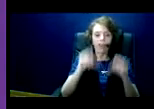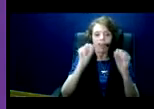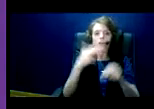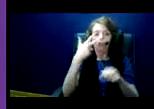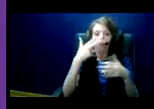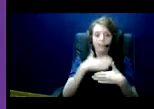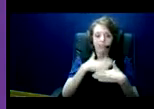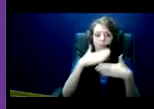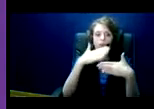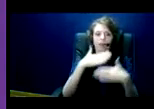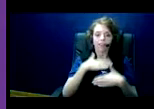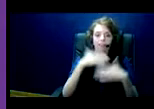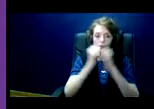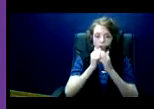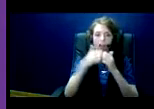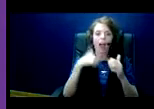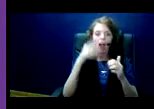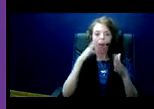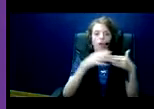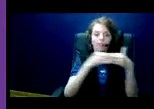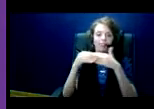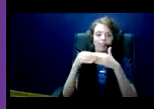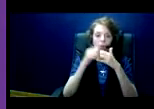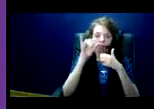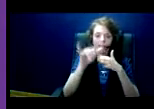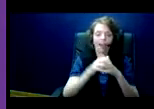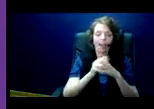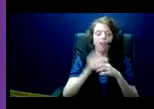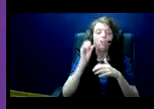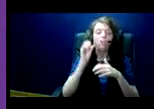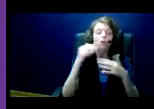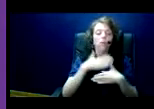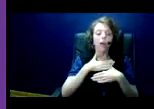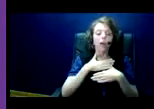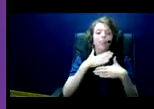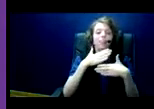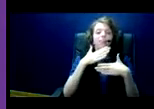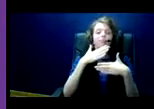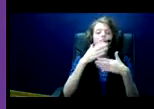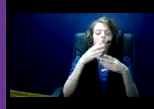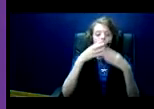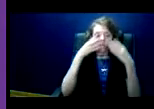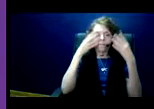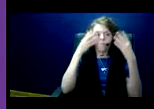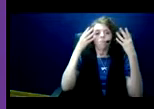breaths together. So I'll lead us in that. So we're just going to take a nice deep breath in through our nose